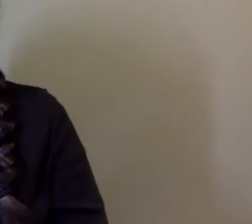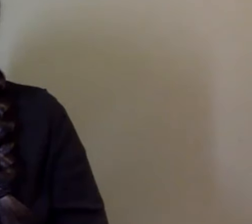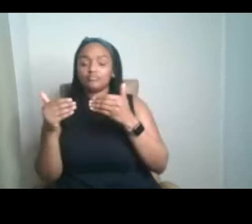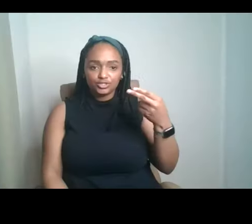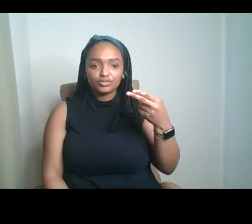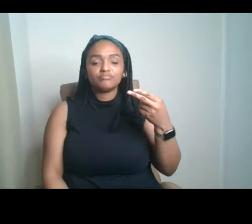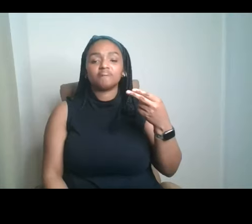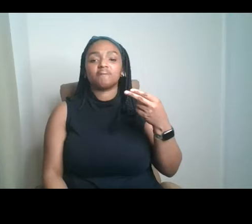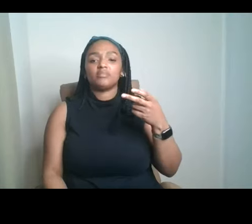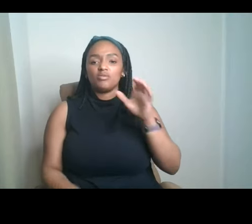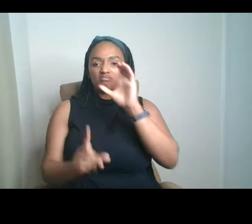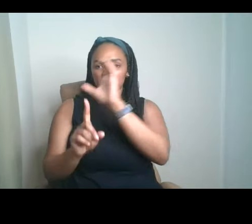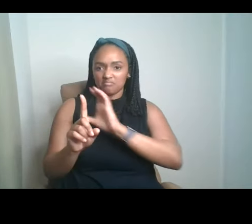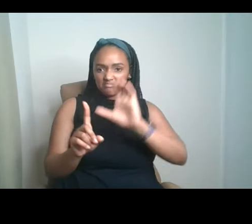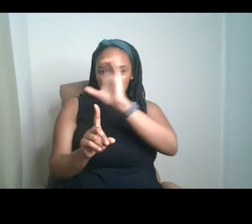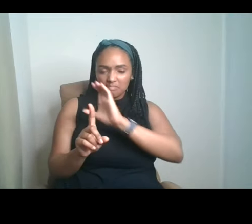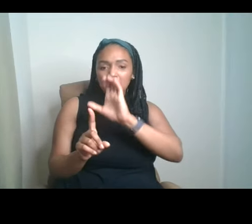Okay, but I don't.